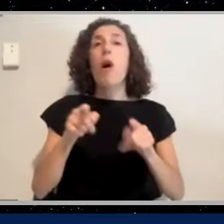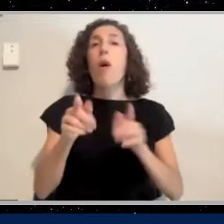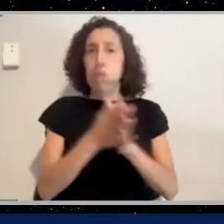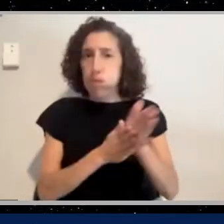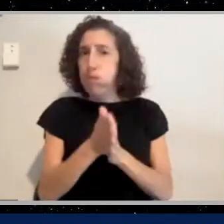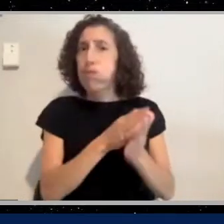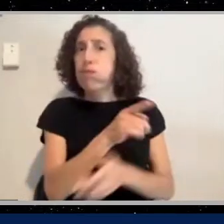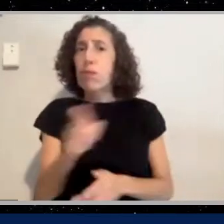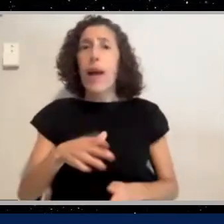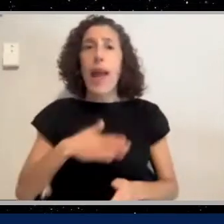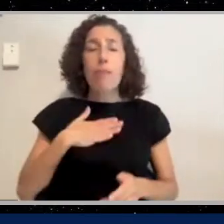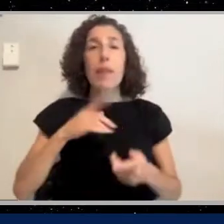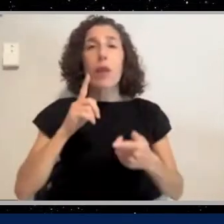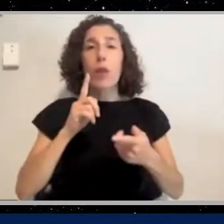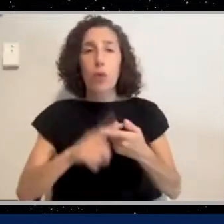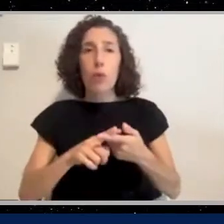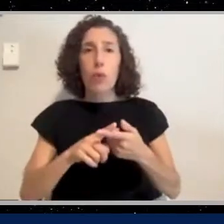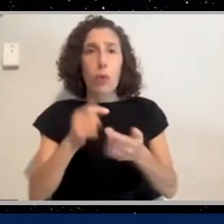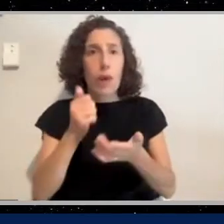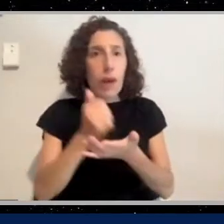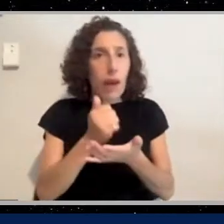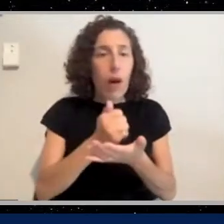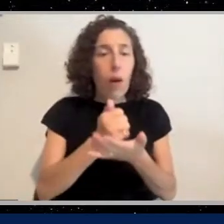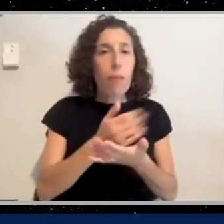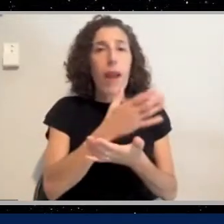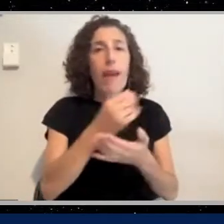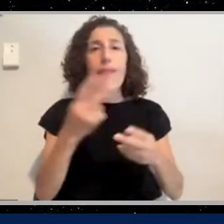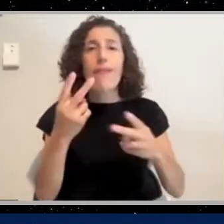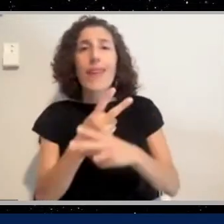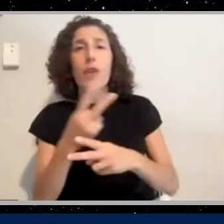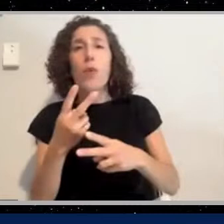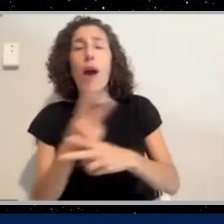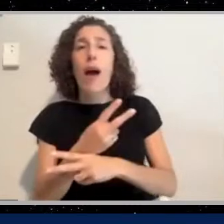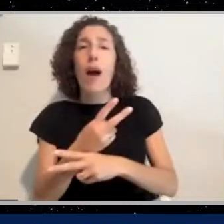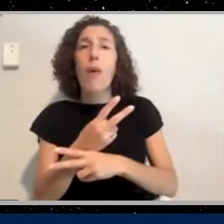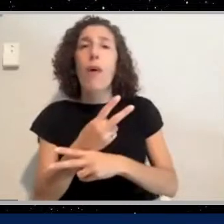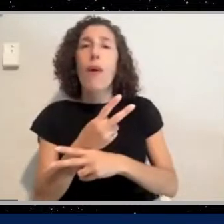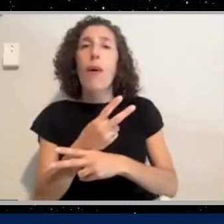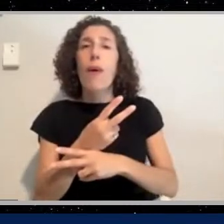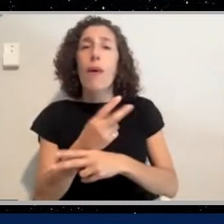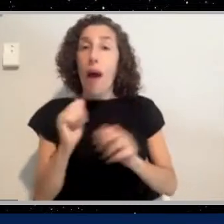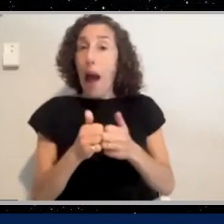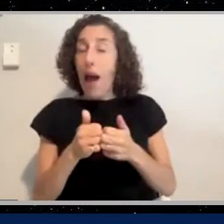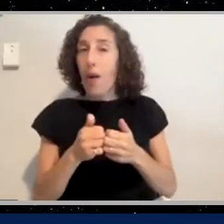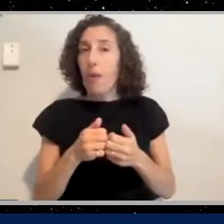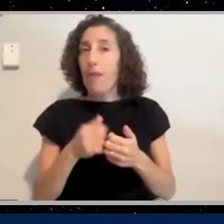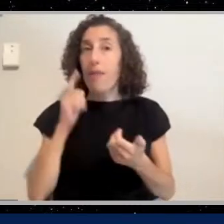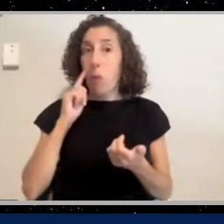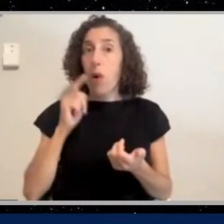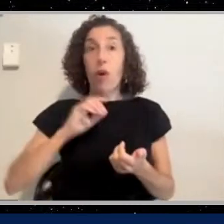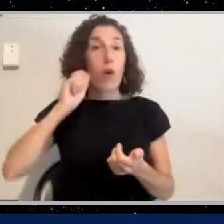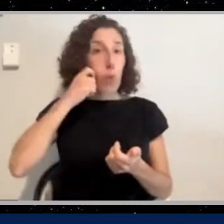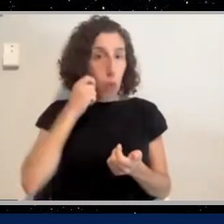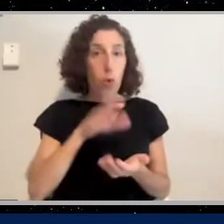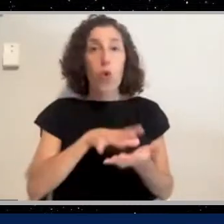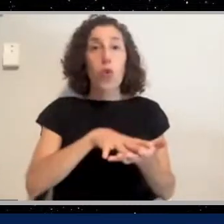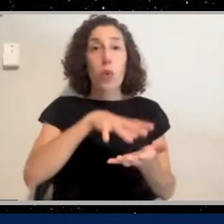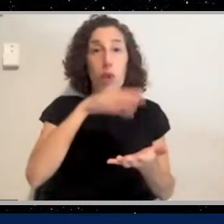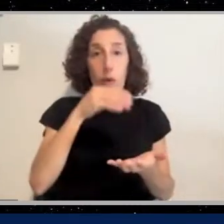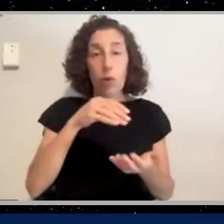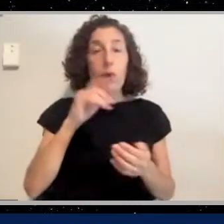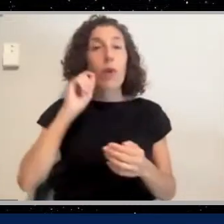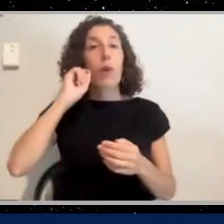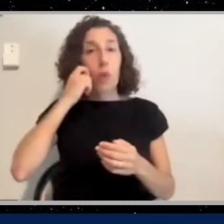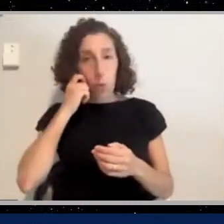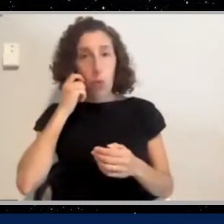of disrupt that dynamic of saying that we can equally, egress and know where we are. We can take part